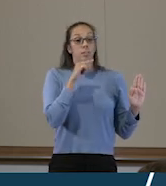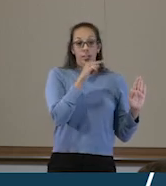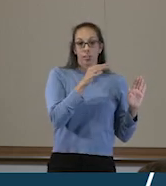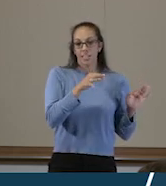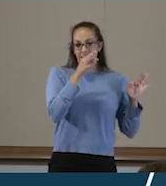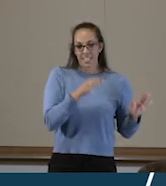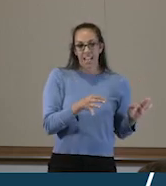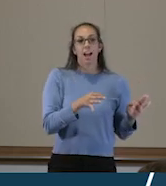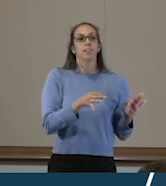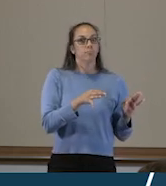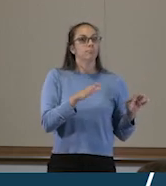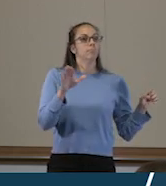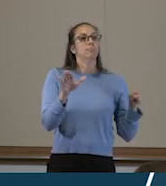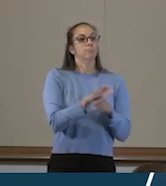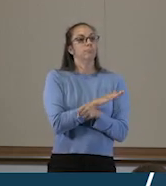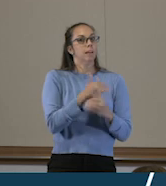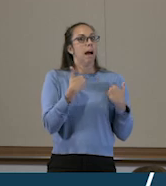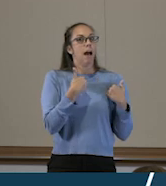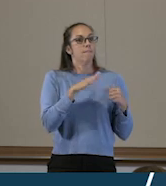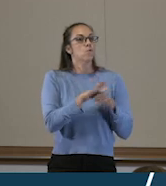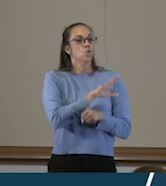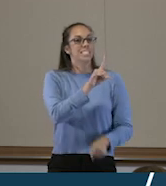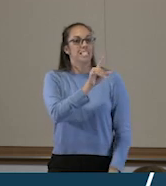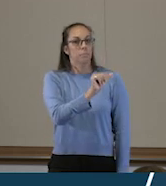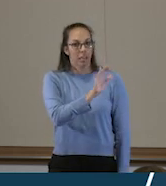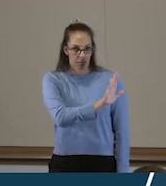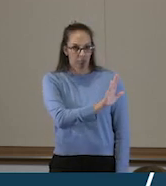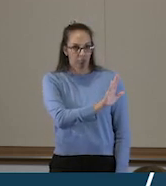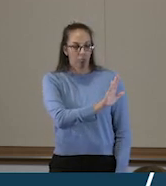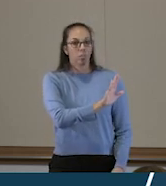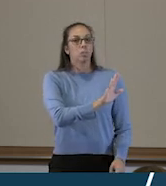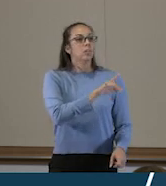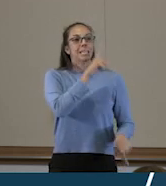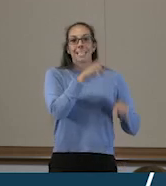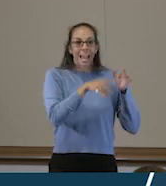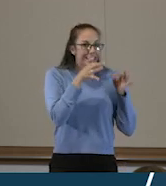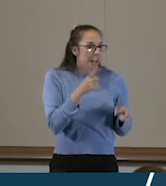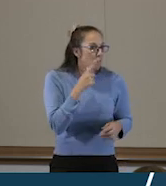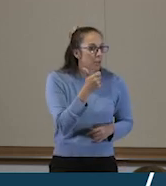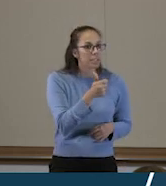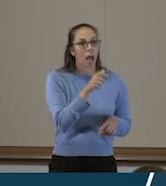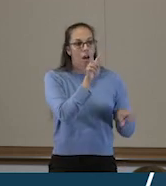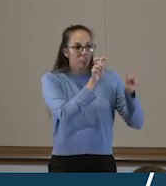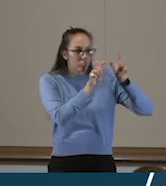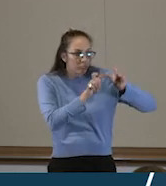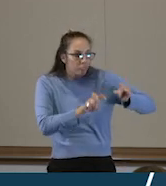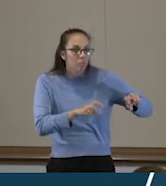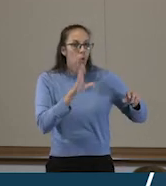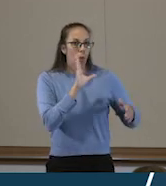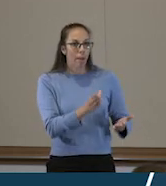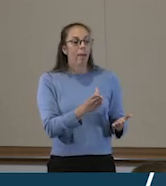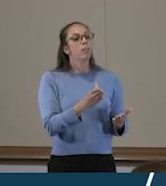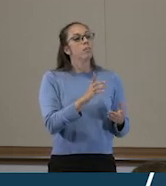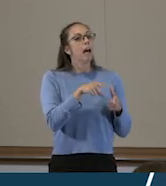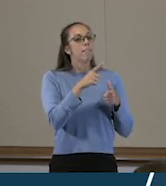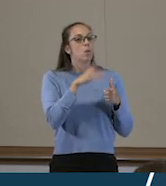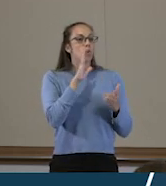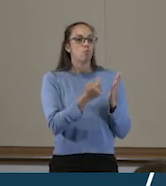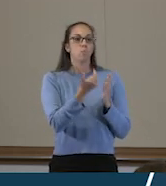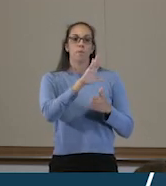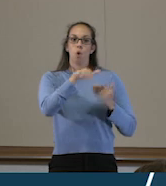right? All rights are removed. It's very hard to get out of guardianship. I have done